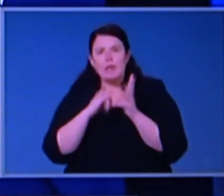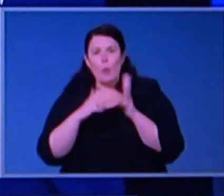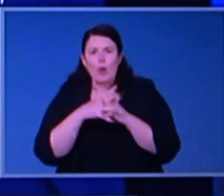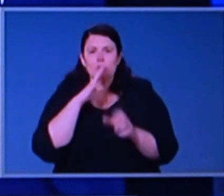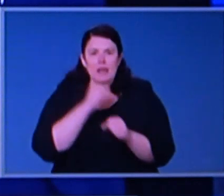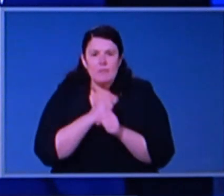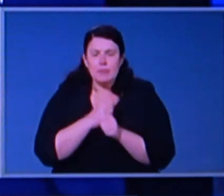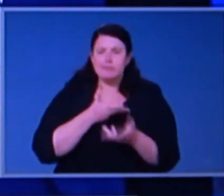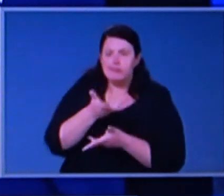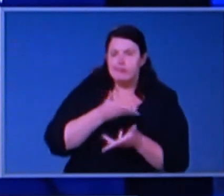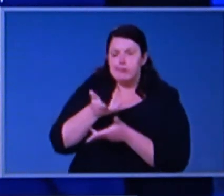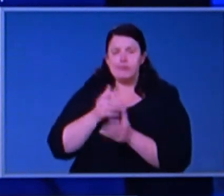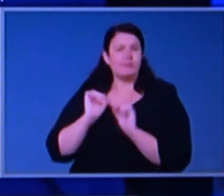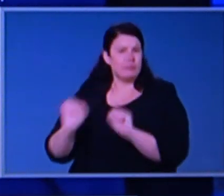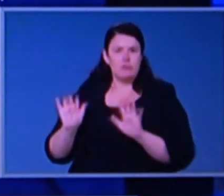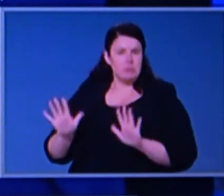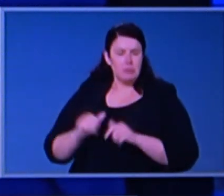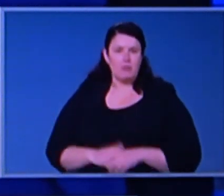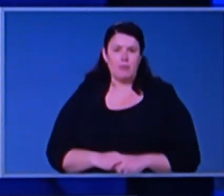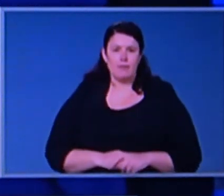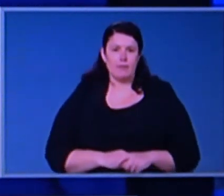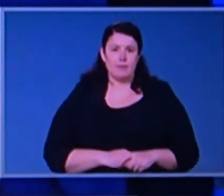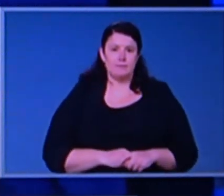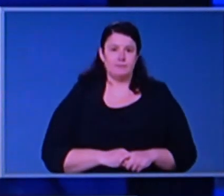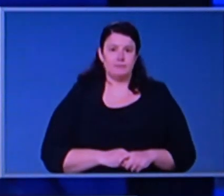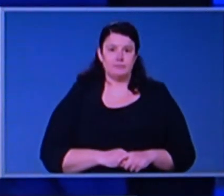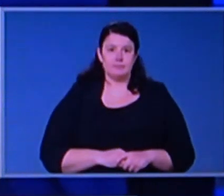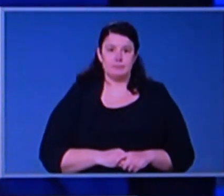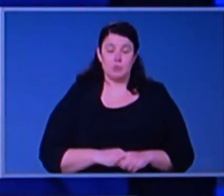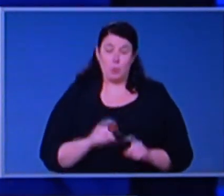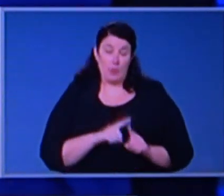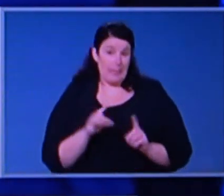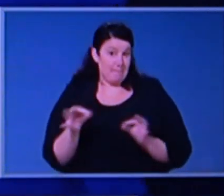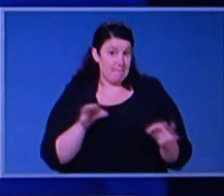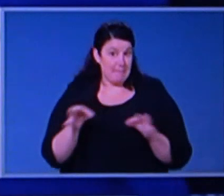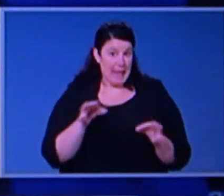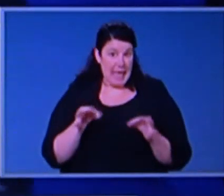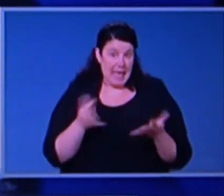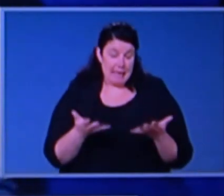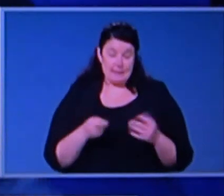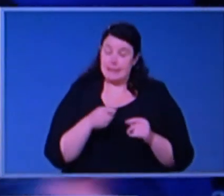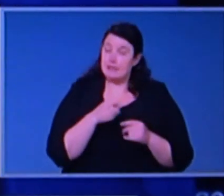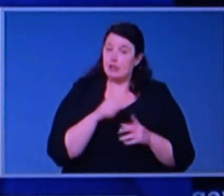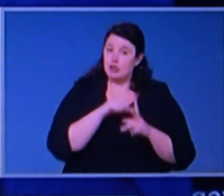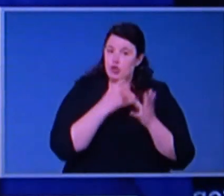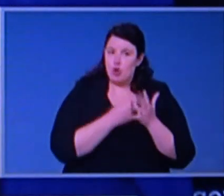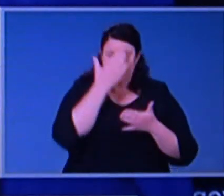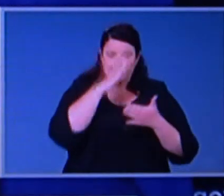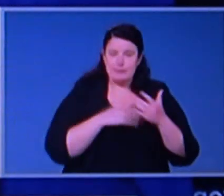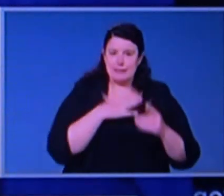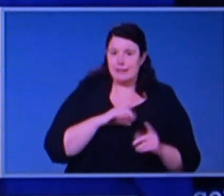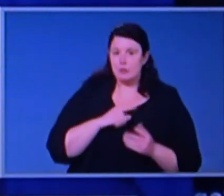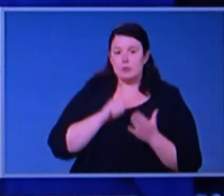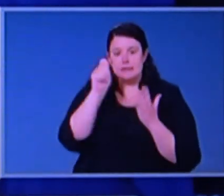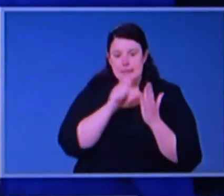phases of where they're up to on that, and what we'll be doing, and particularly what the medical expert panel will be doing, we'll be drawing their proposals